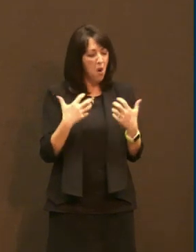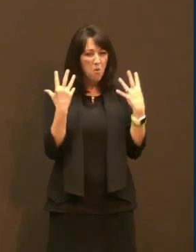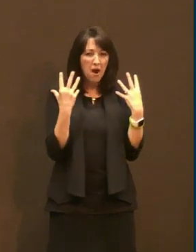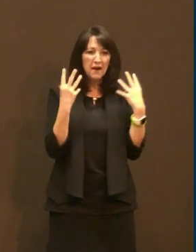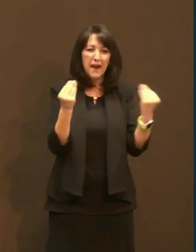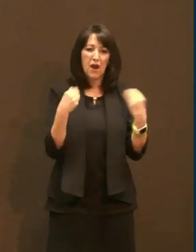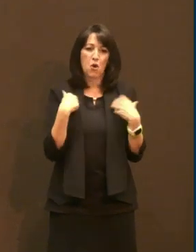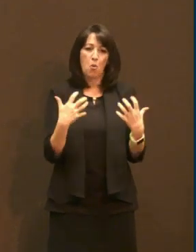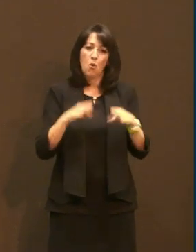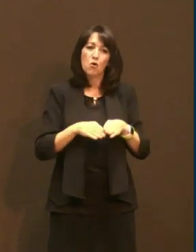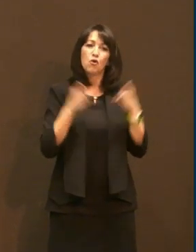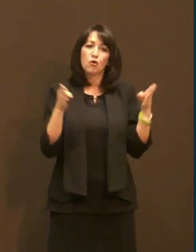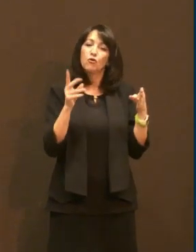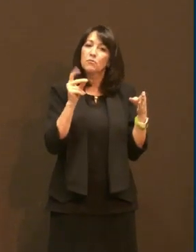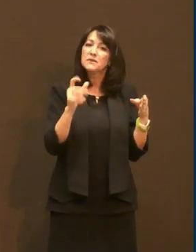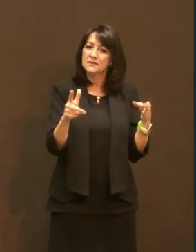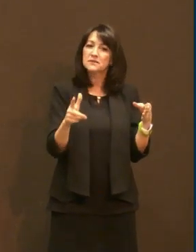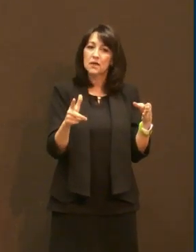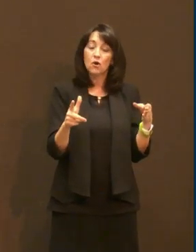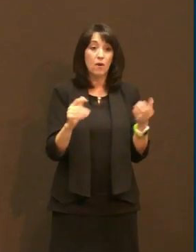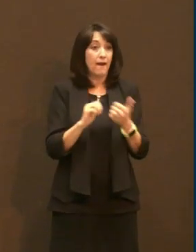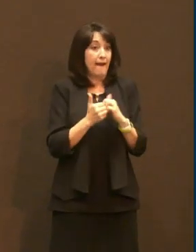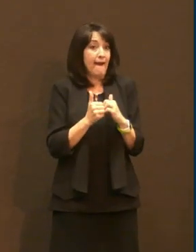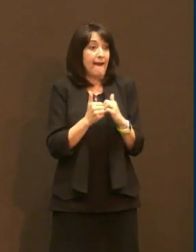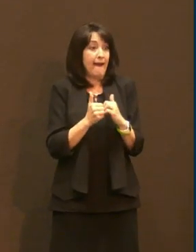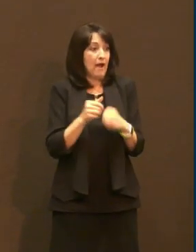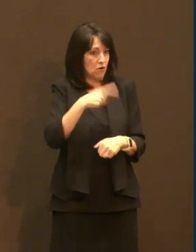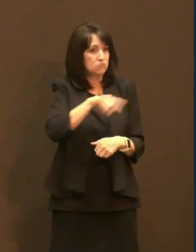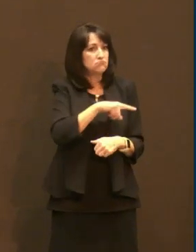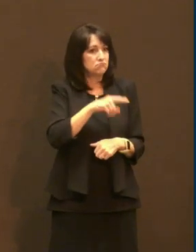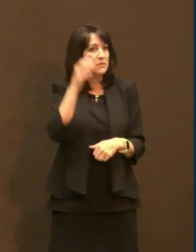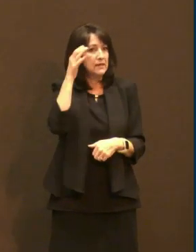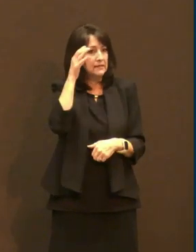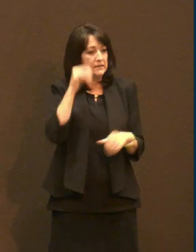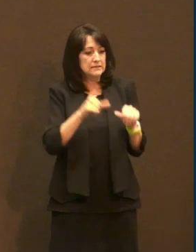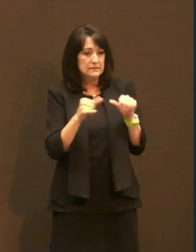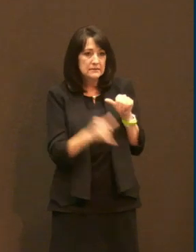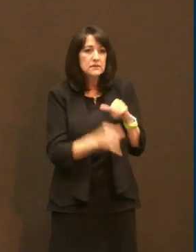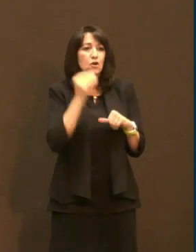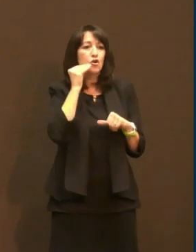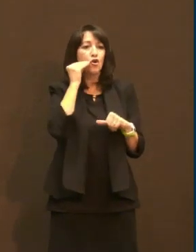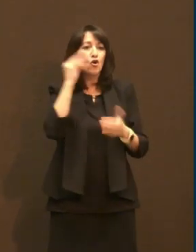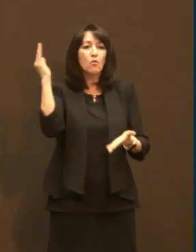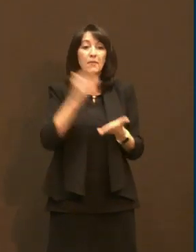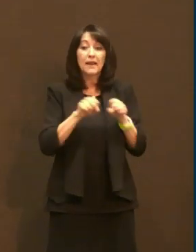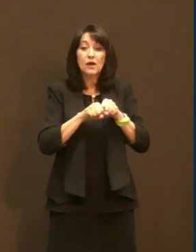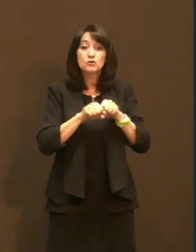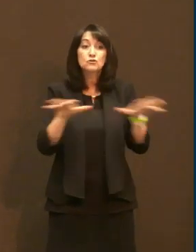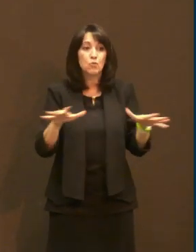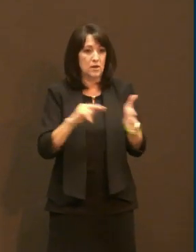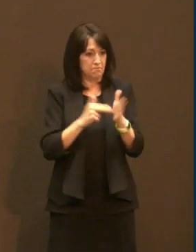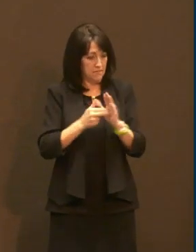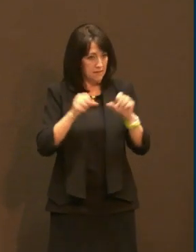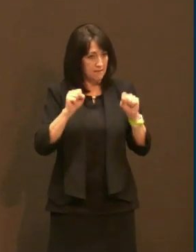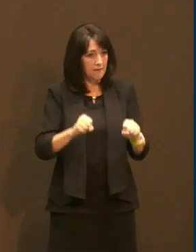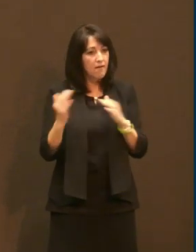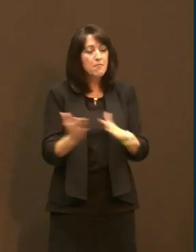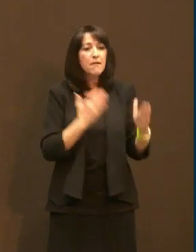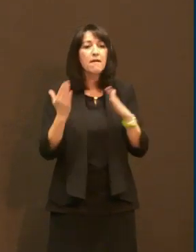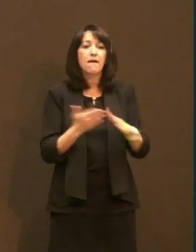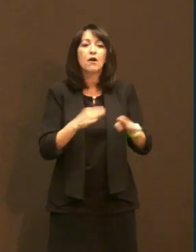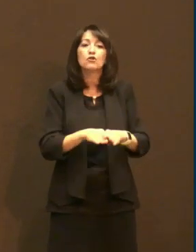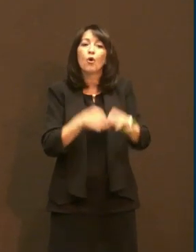is not time to let down. Now is time to lean in. And to go